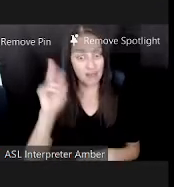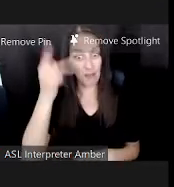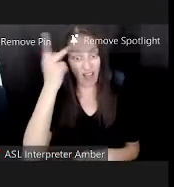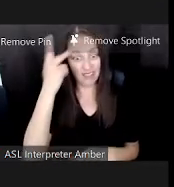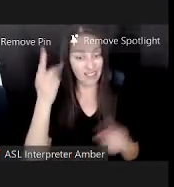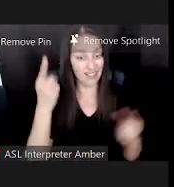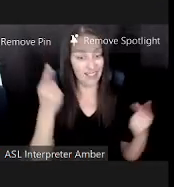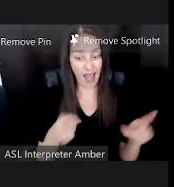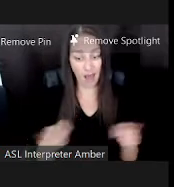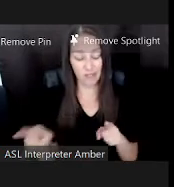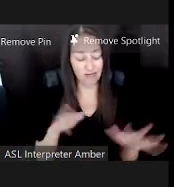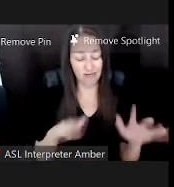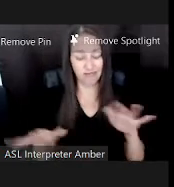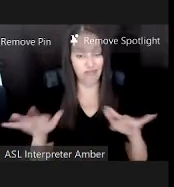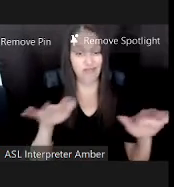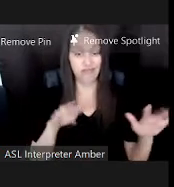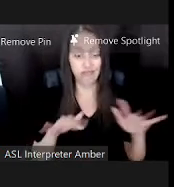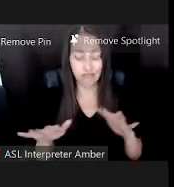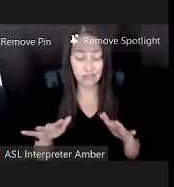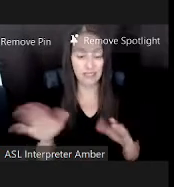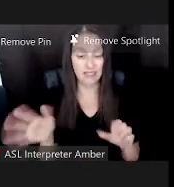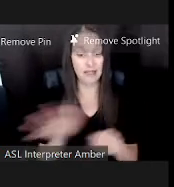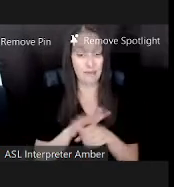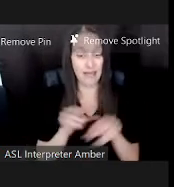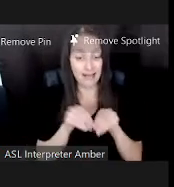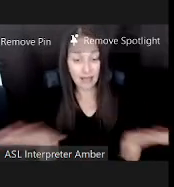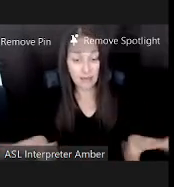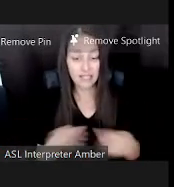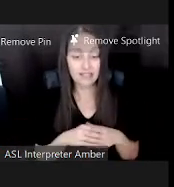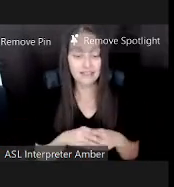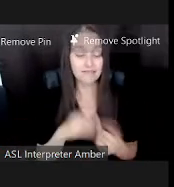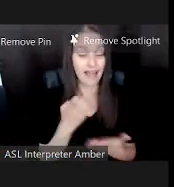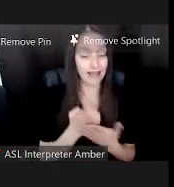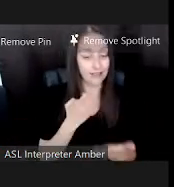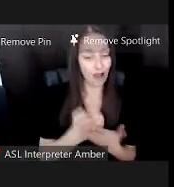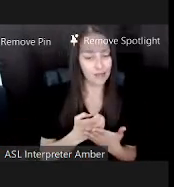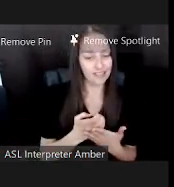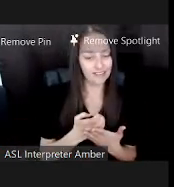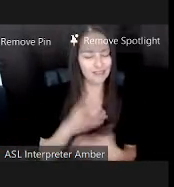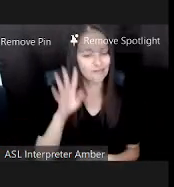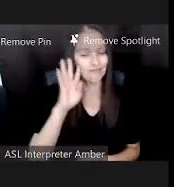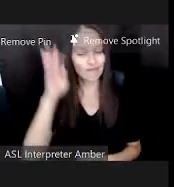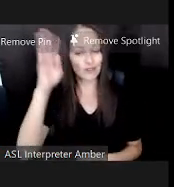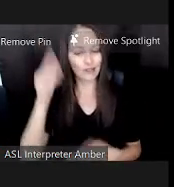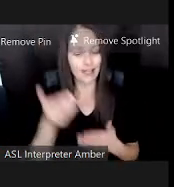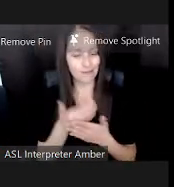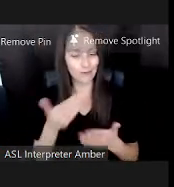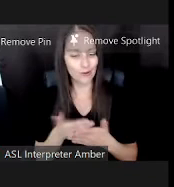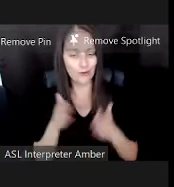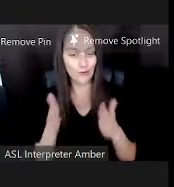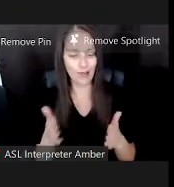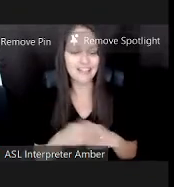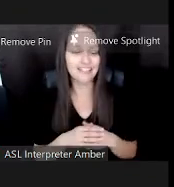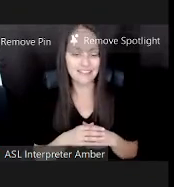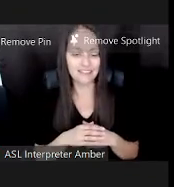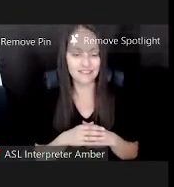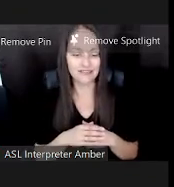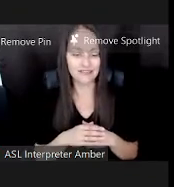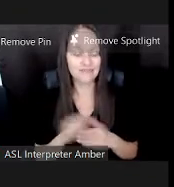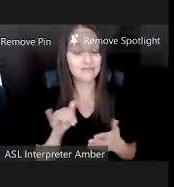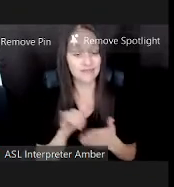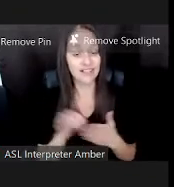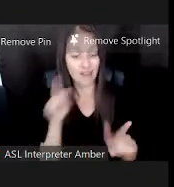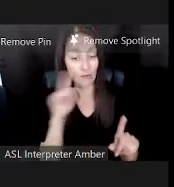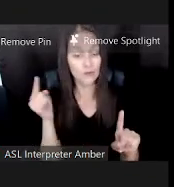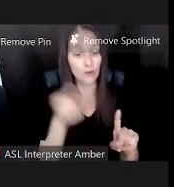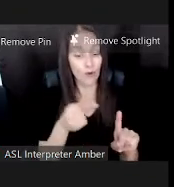did, the pandemic, the economics, and we invented other ways, which is what the art and cultural community